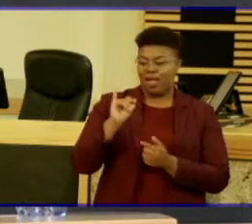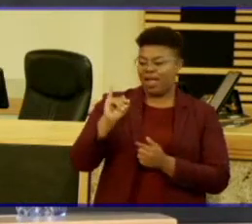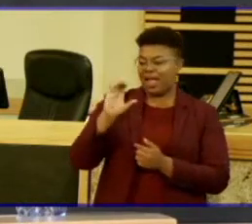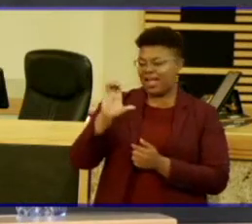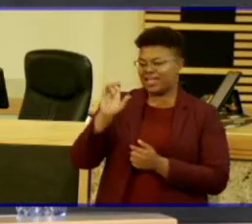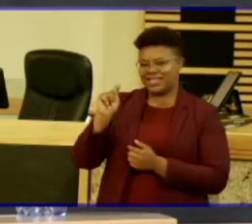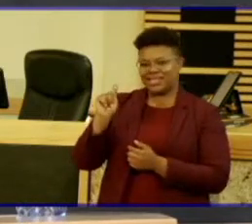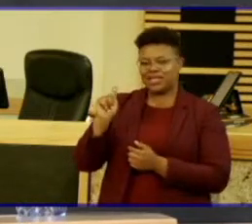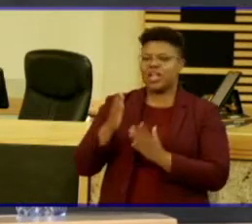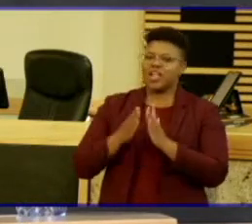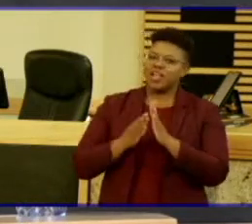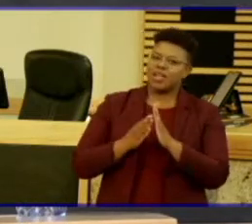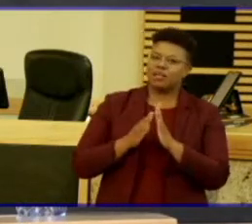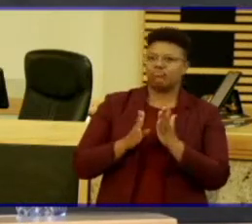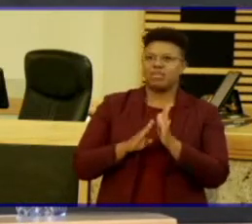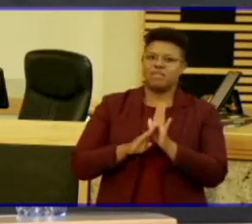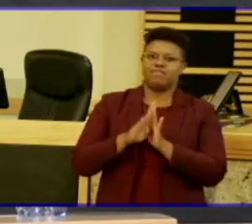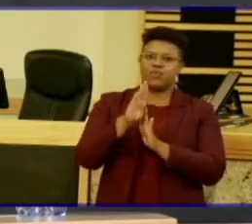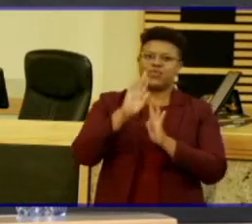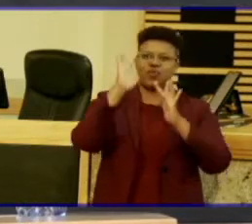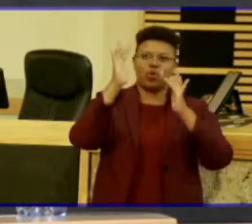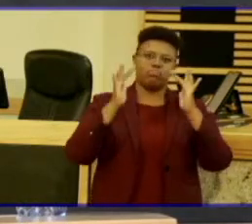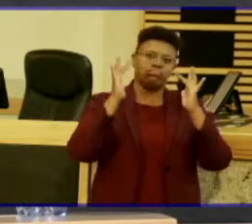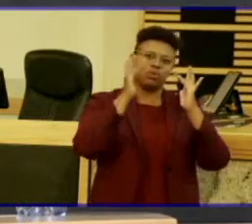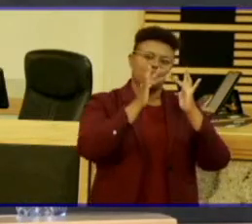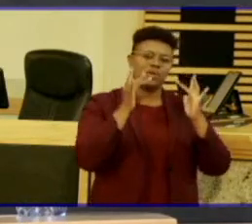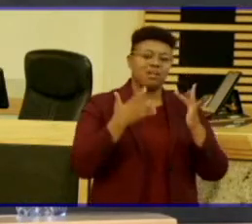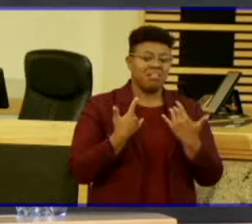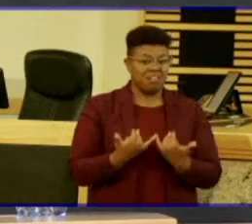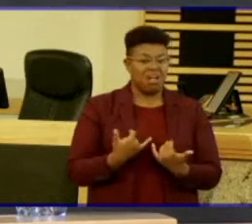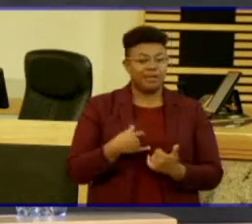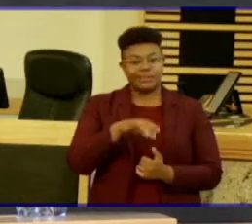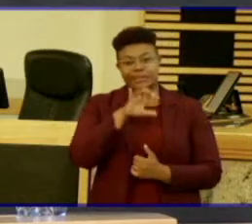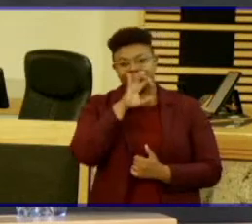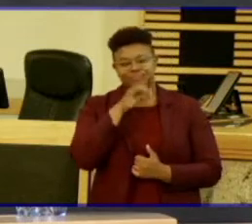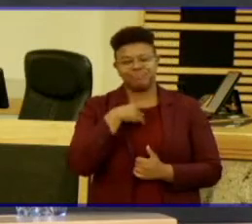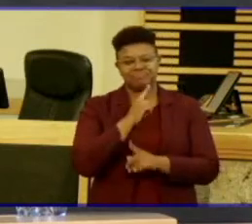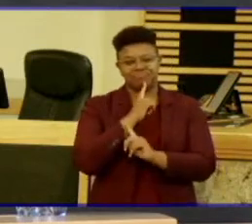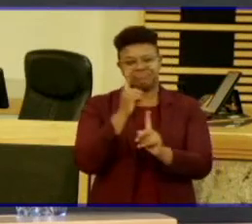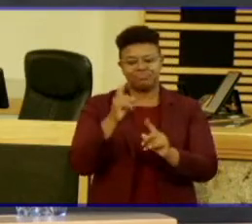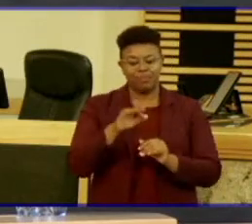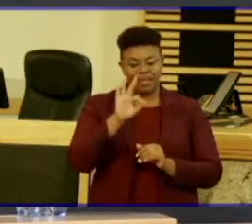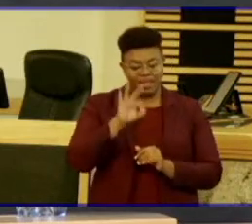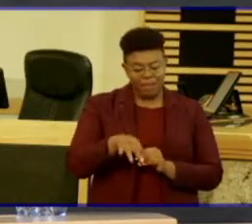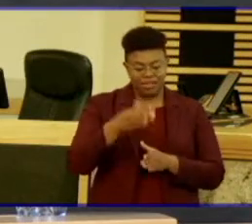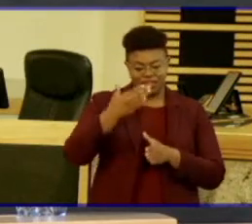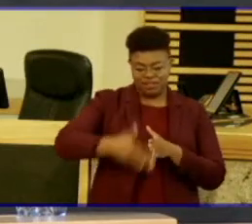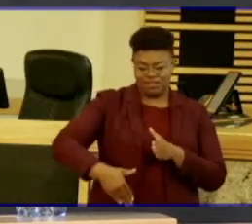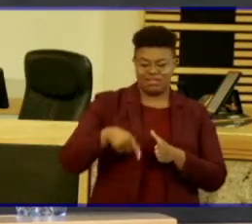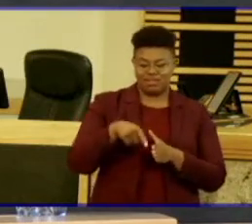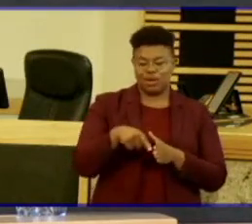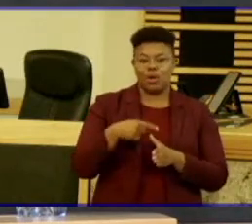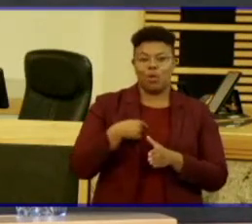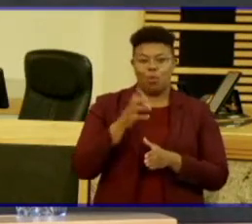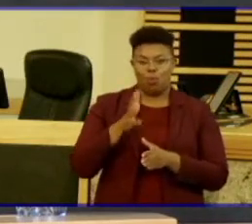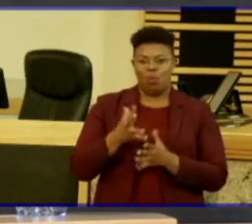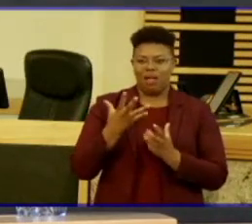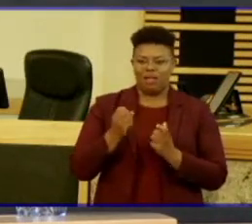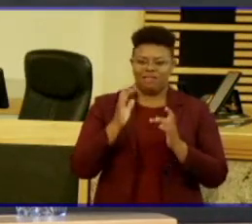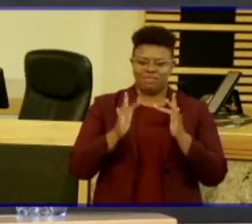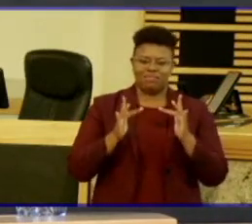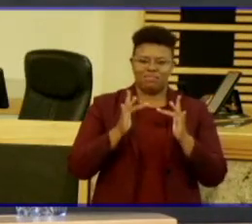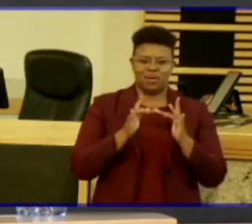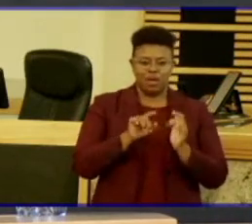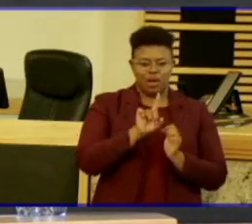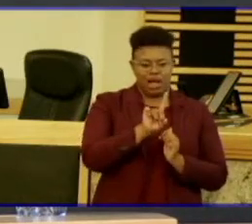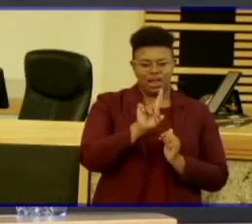improved connectivity. We are pleased to report that as at the end of March this year, we will have connected